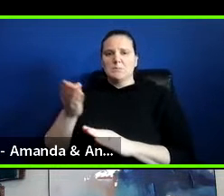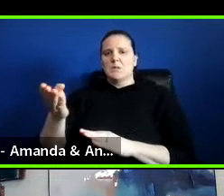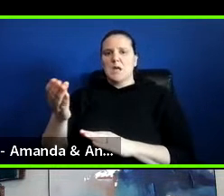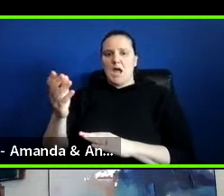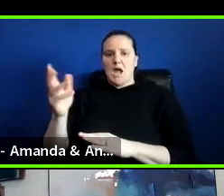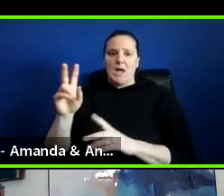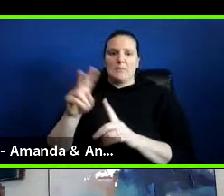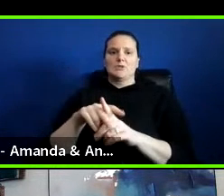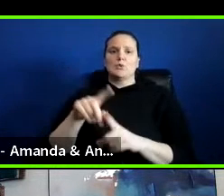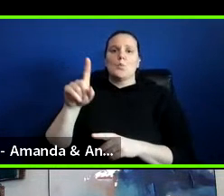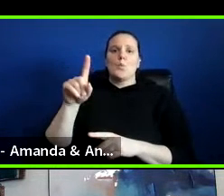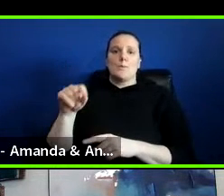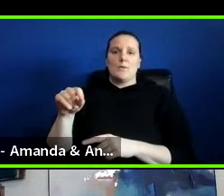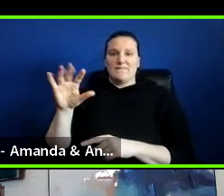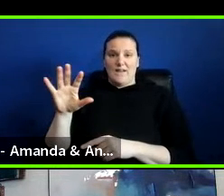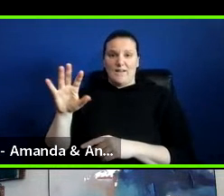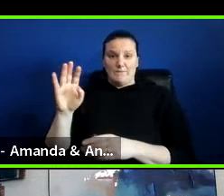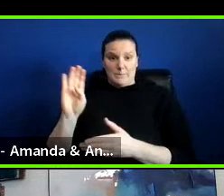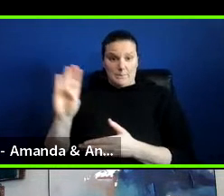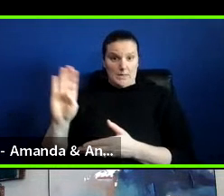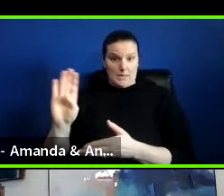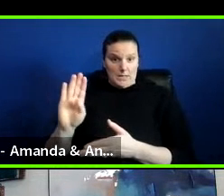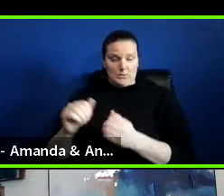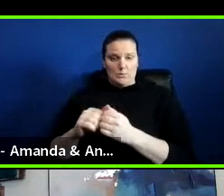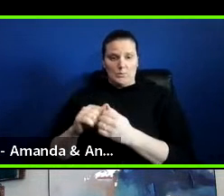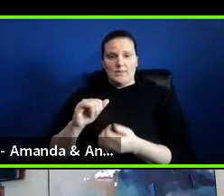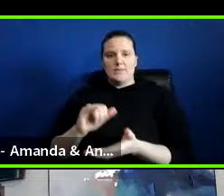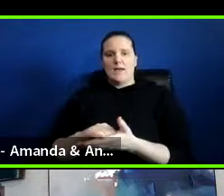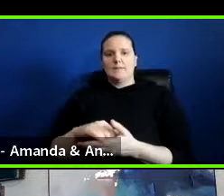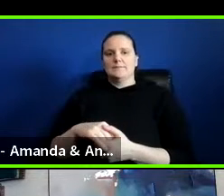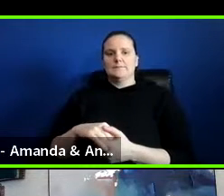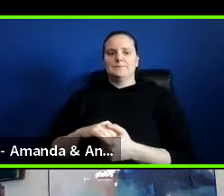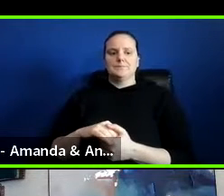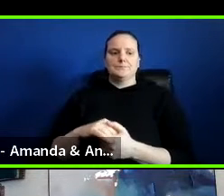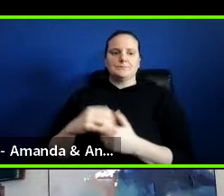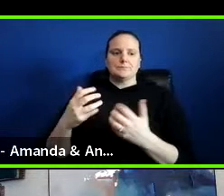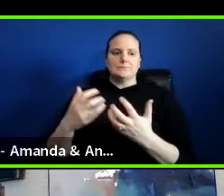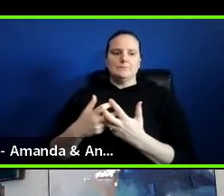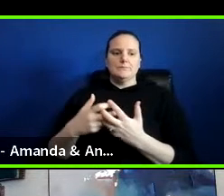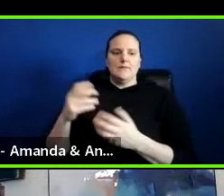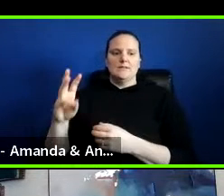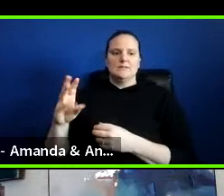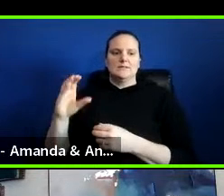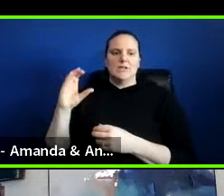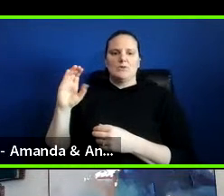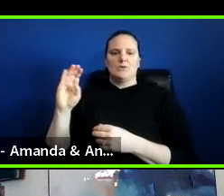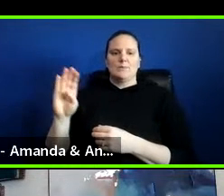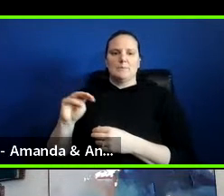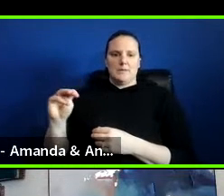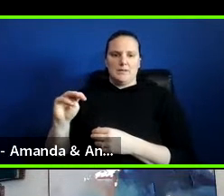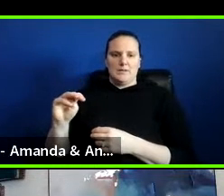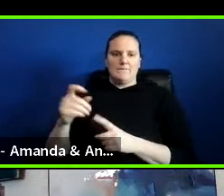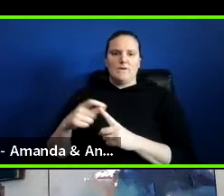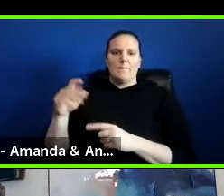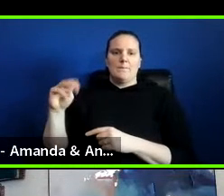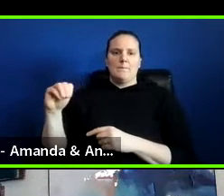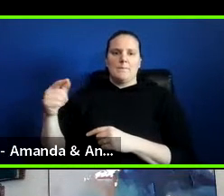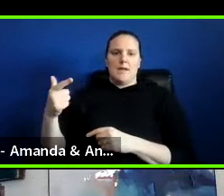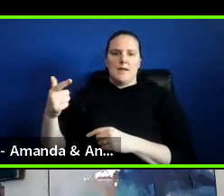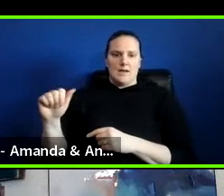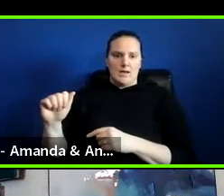for $1.5 billion with that, you know, to go along with the $600 million we got from MEGA a few months ago.